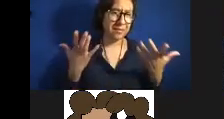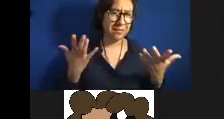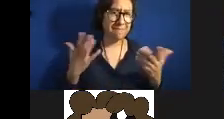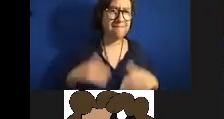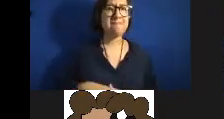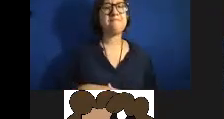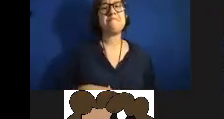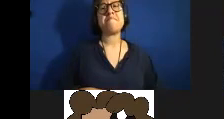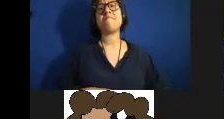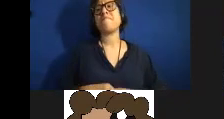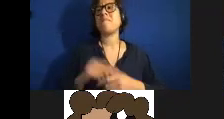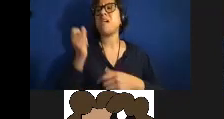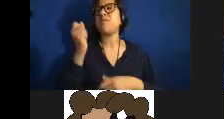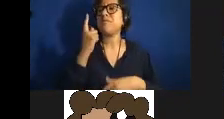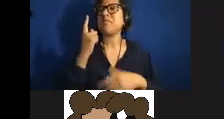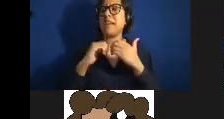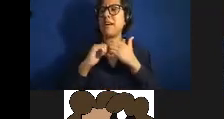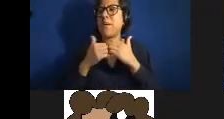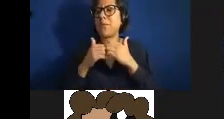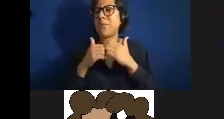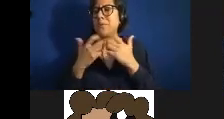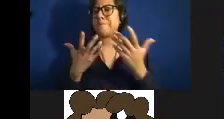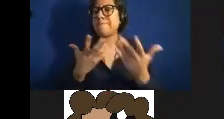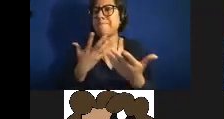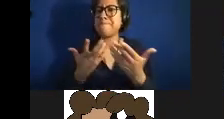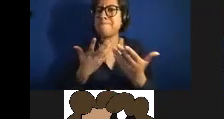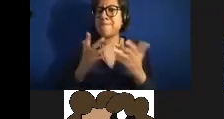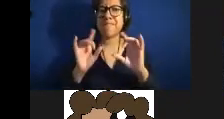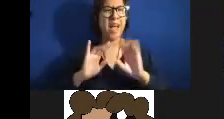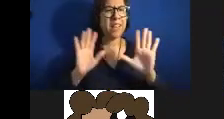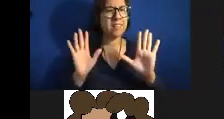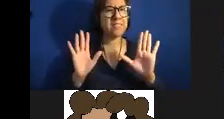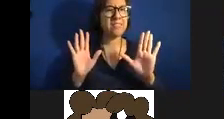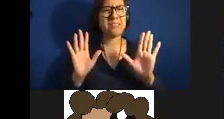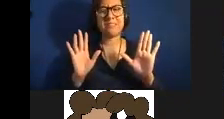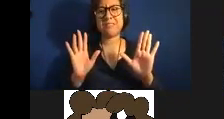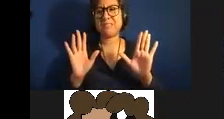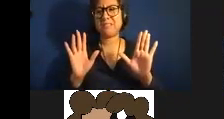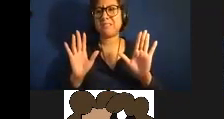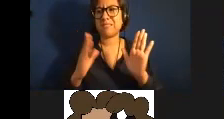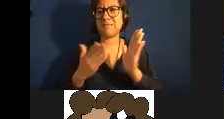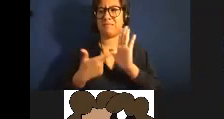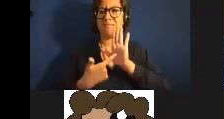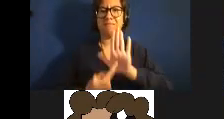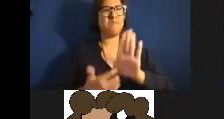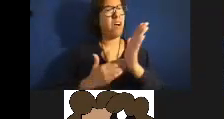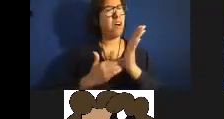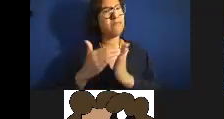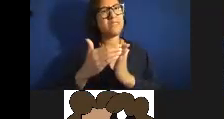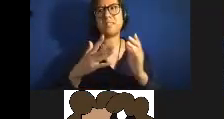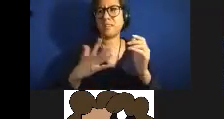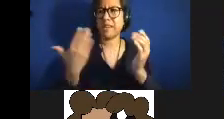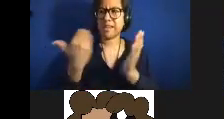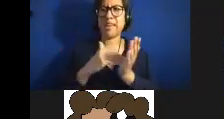more broadly and get deeper into how violence was emanating, both